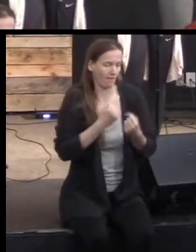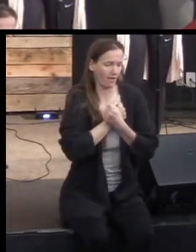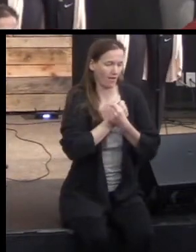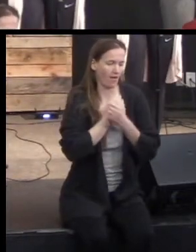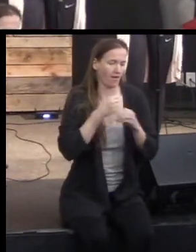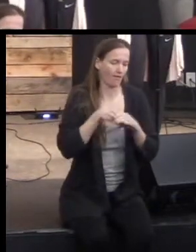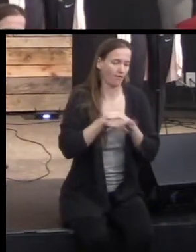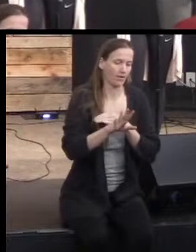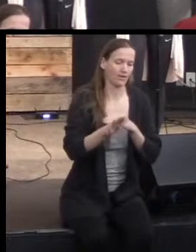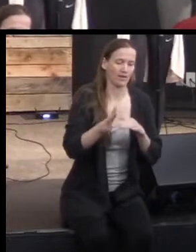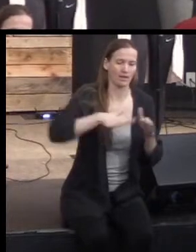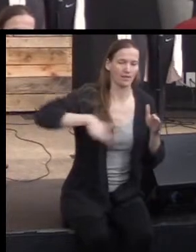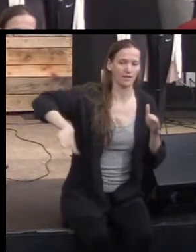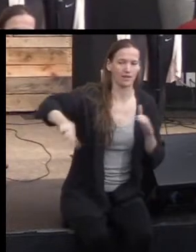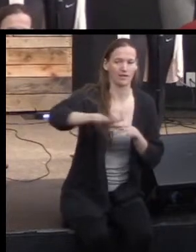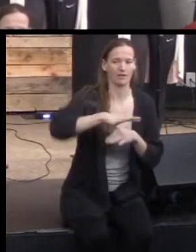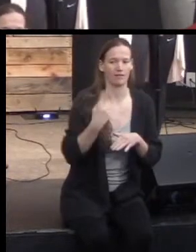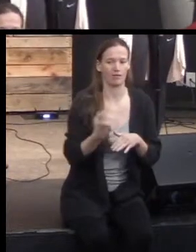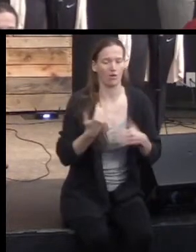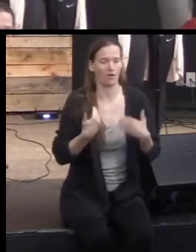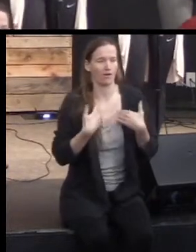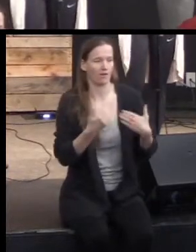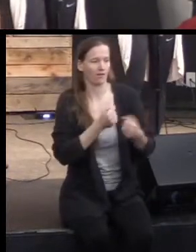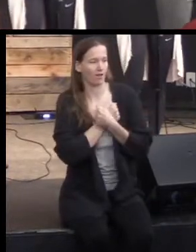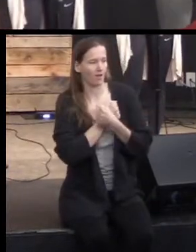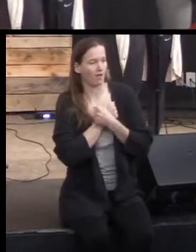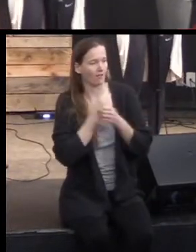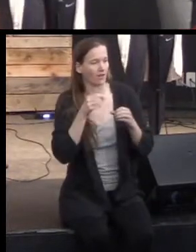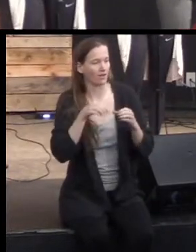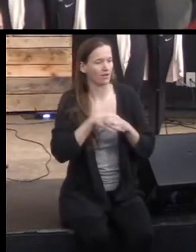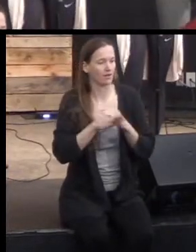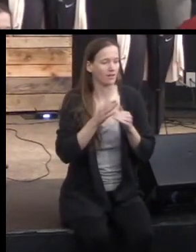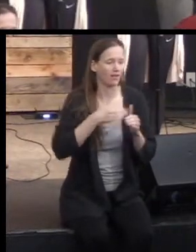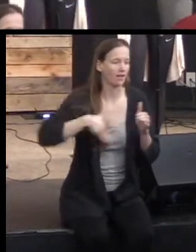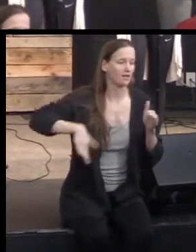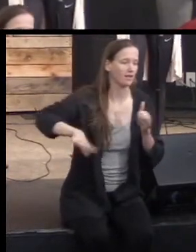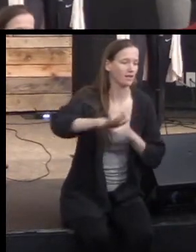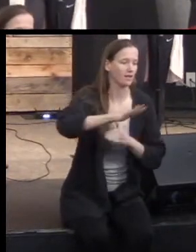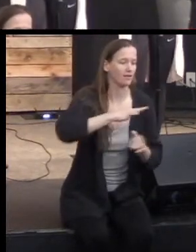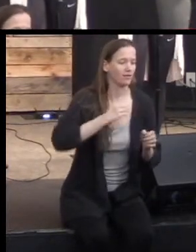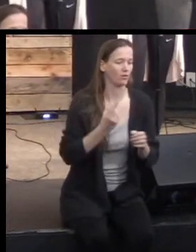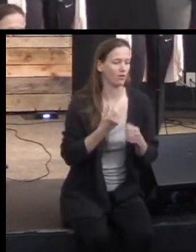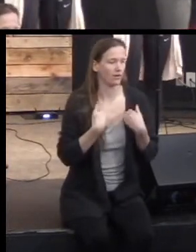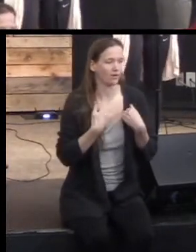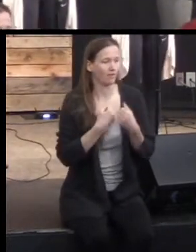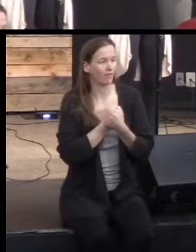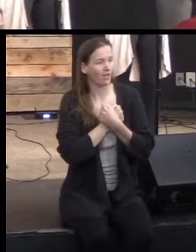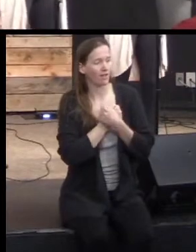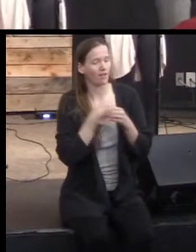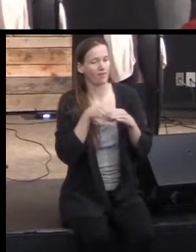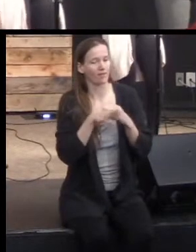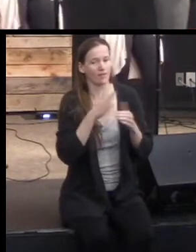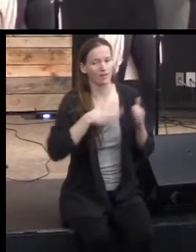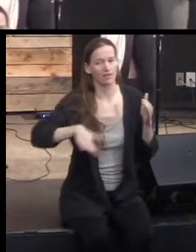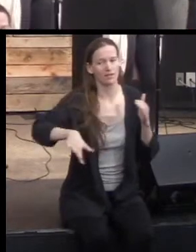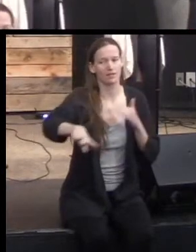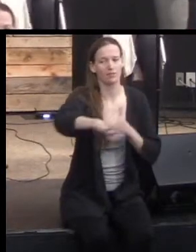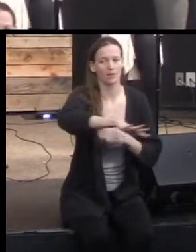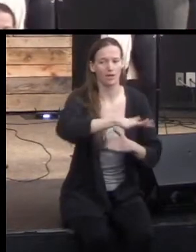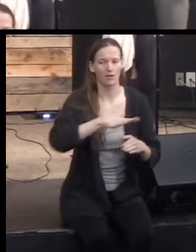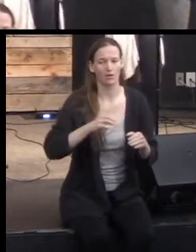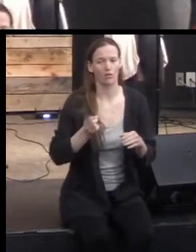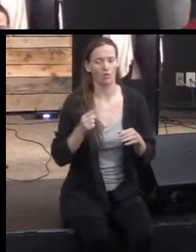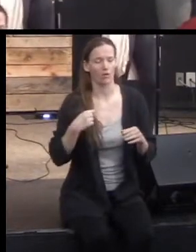that land. Nothing but love in that land. Nothing but love in that land where